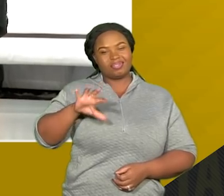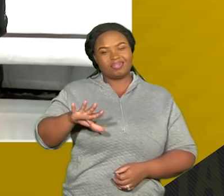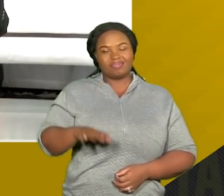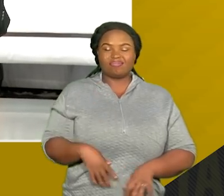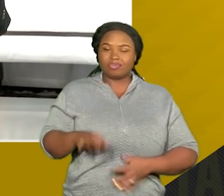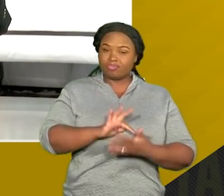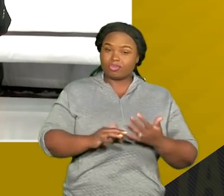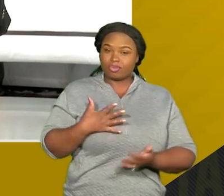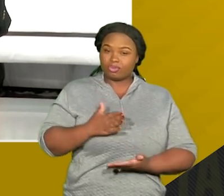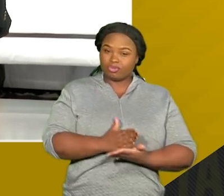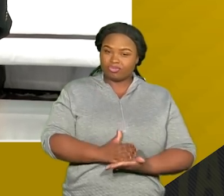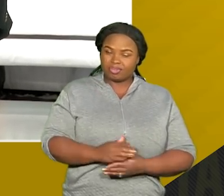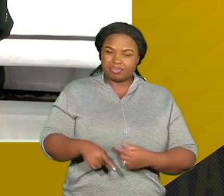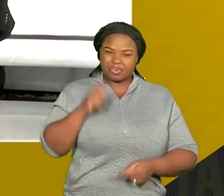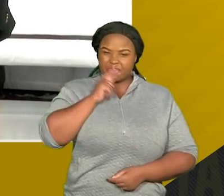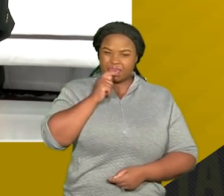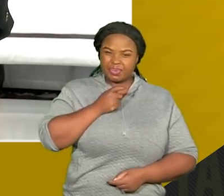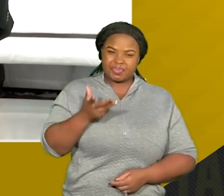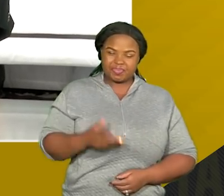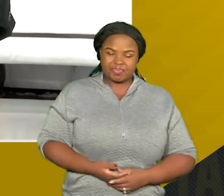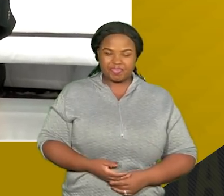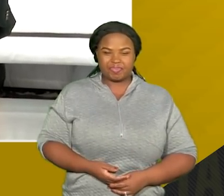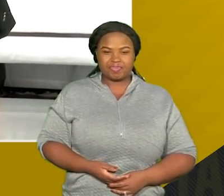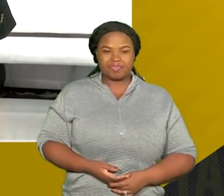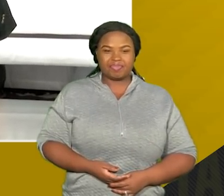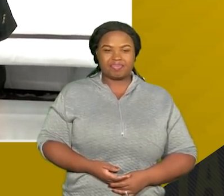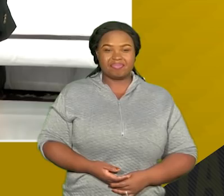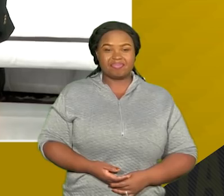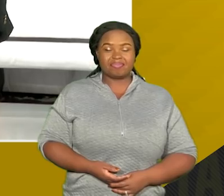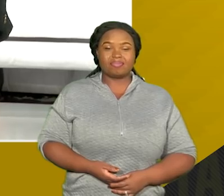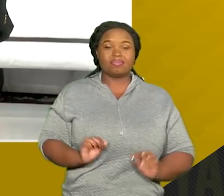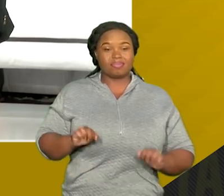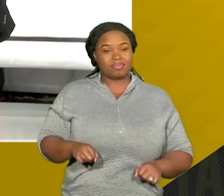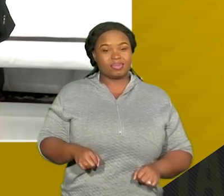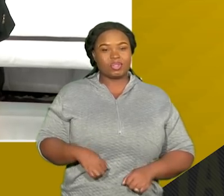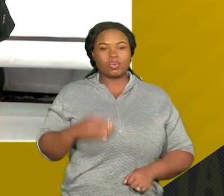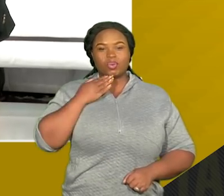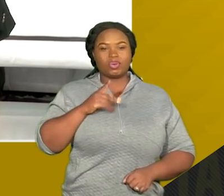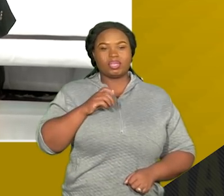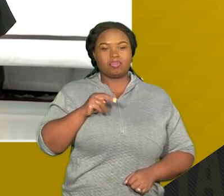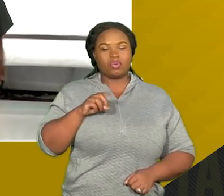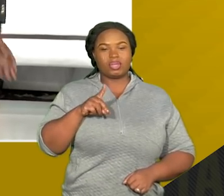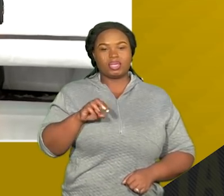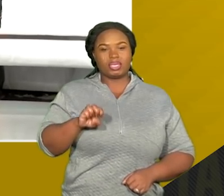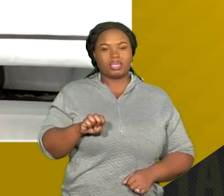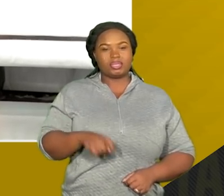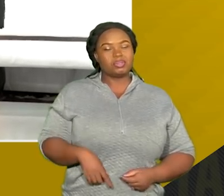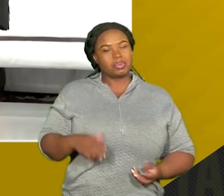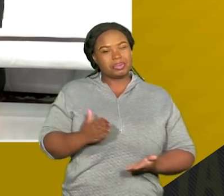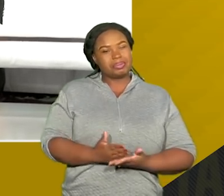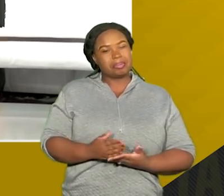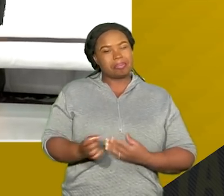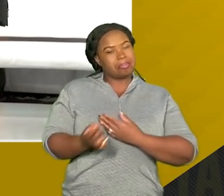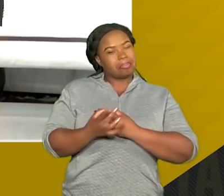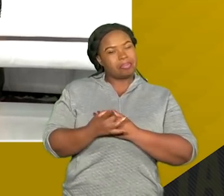011-339-1315 if ne story ofuna ukusishela about umthakathi. Yeah, and coming up on the show we do have Kini Boni Mlawu who is going to be giving us a few things in our